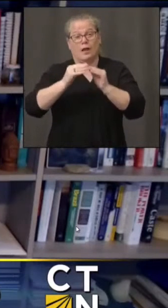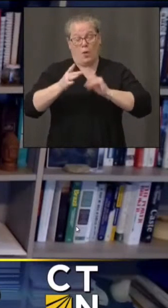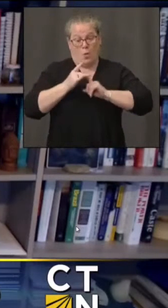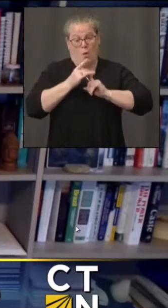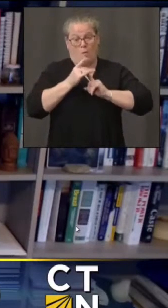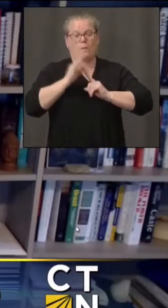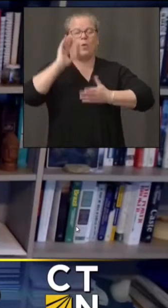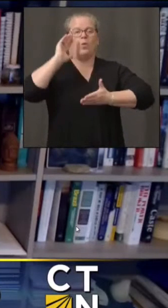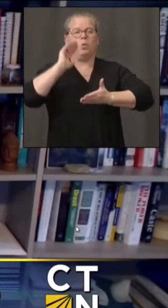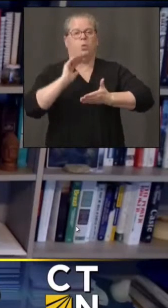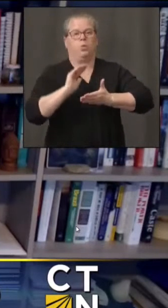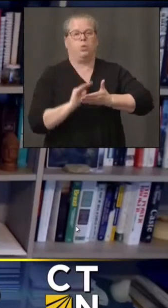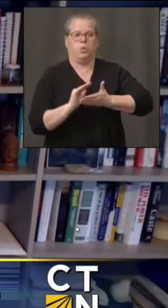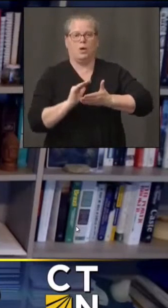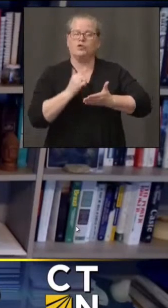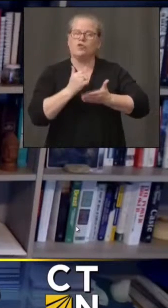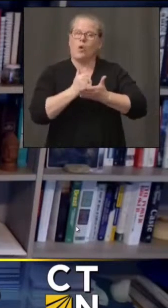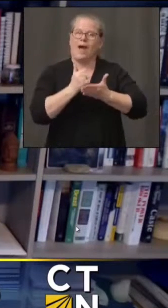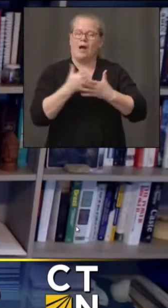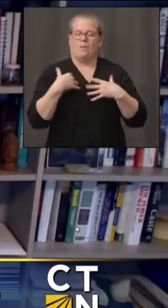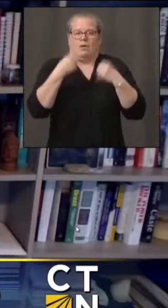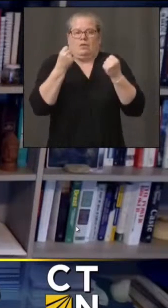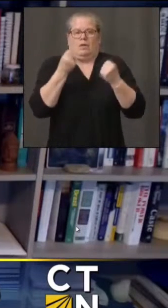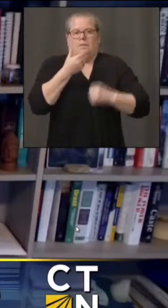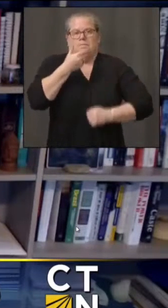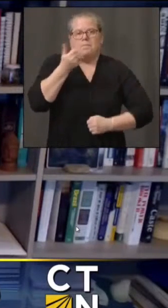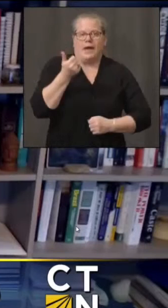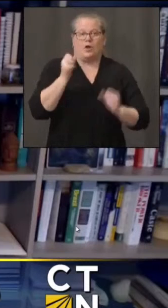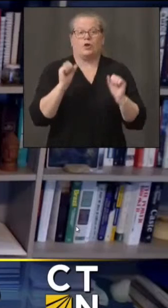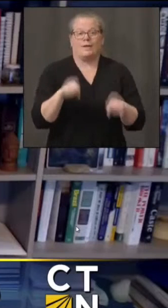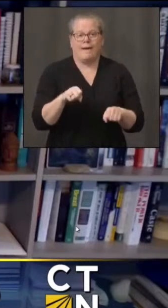our patients and making sure they get out of the hospital rather than